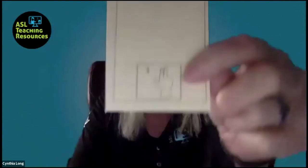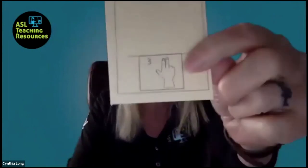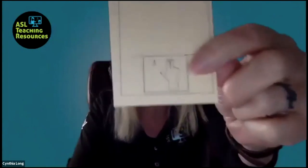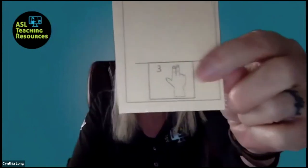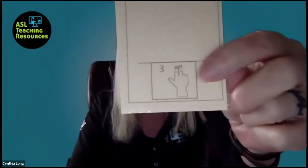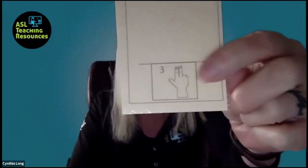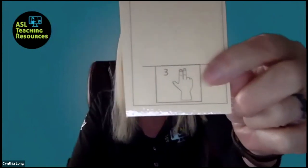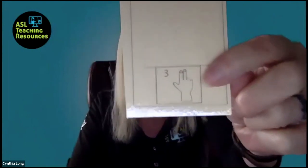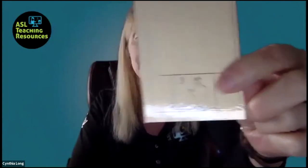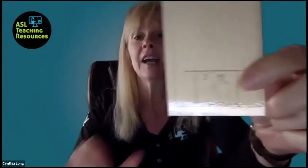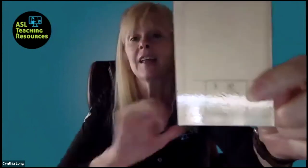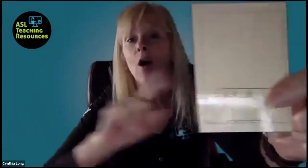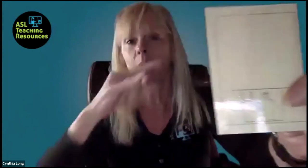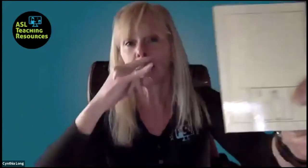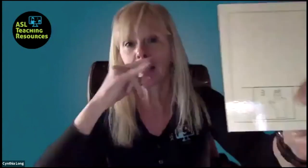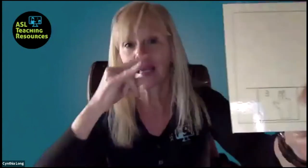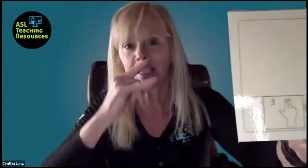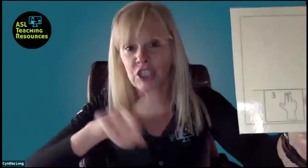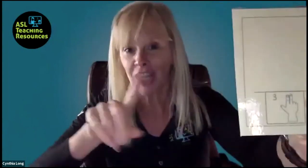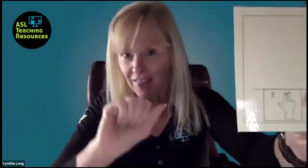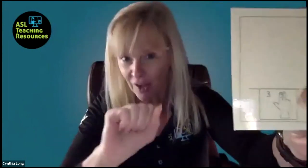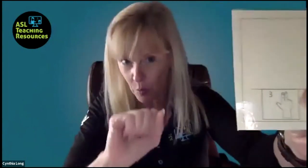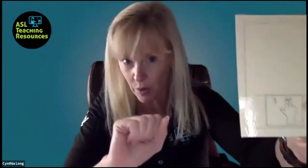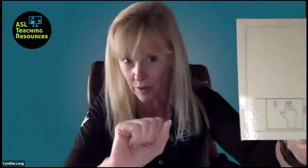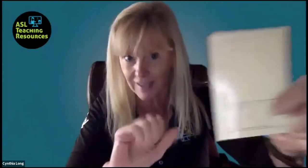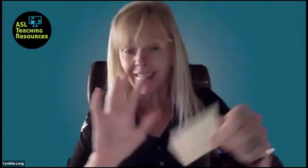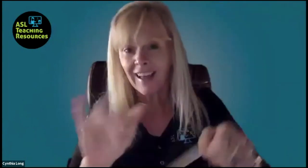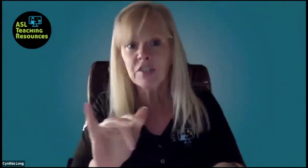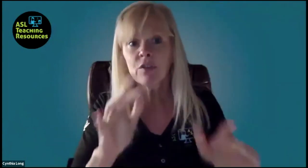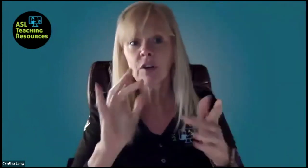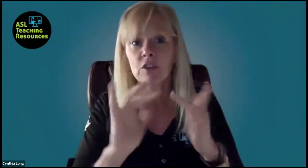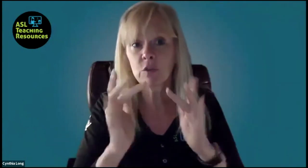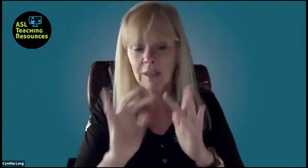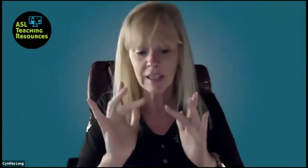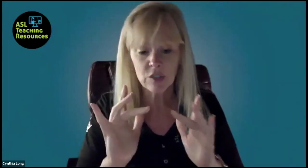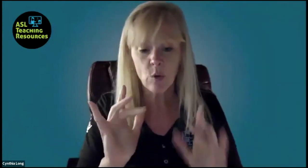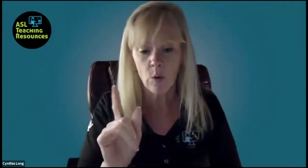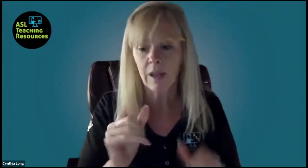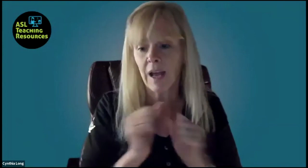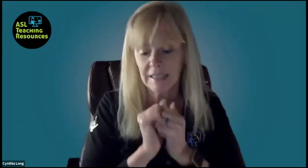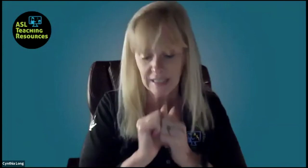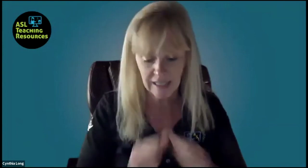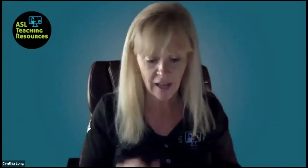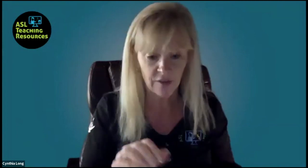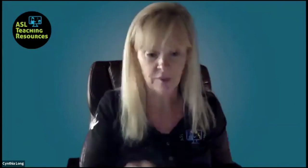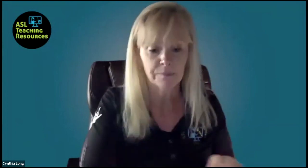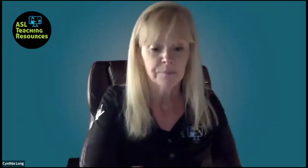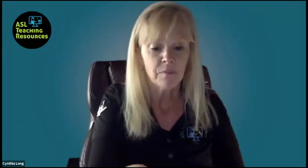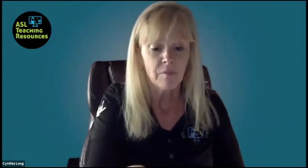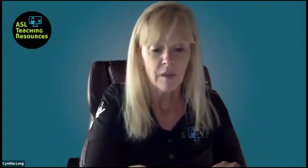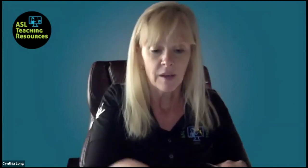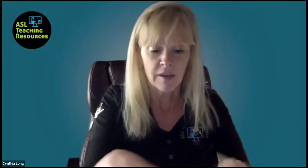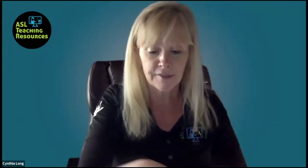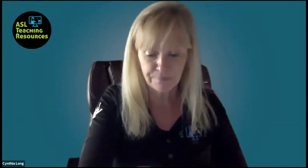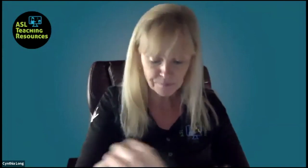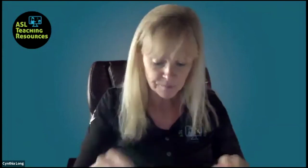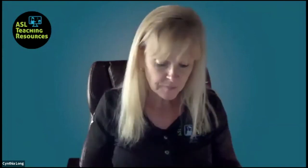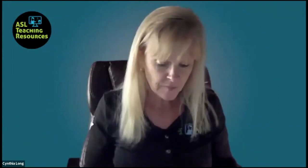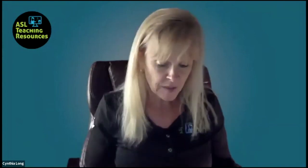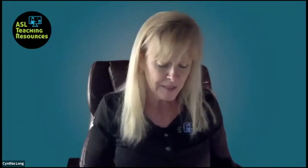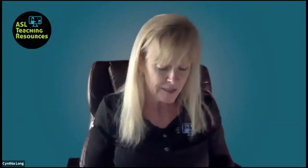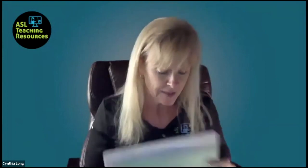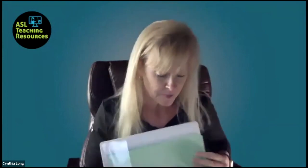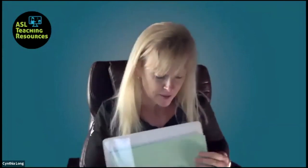and you can show the answer, and all the kids could check their work. Now that's for if you're doing things online together.